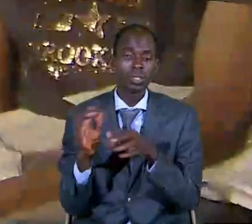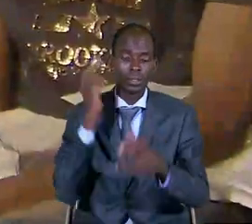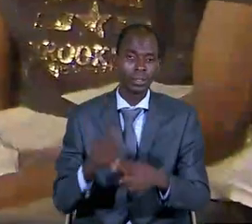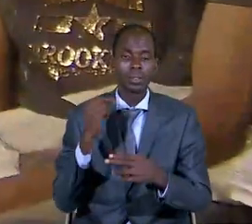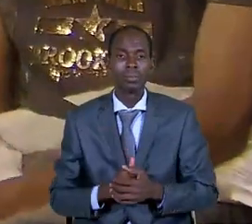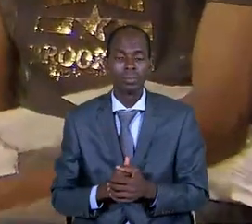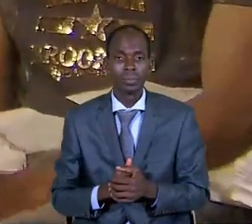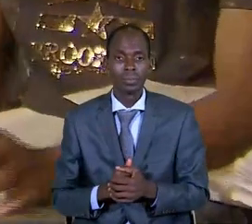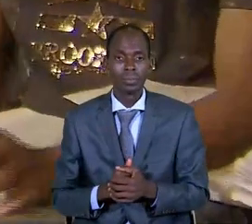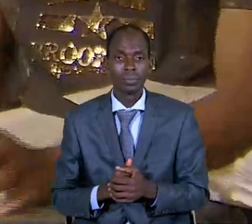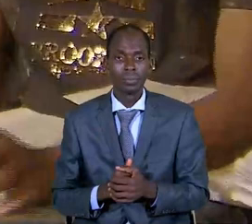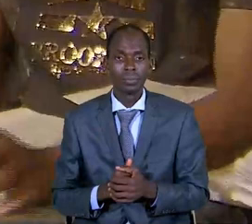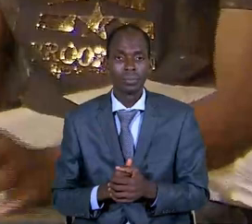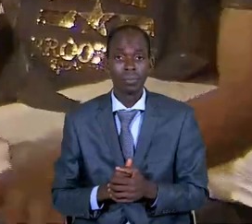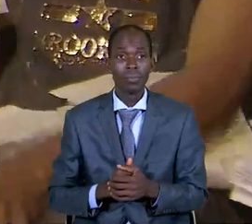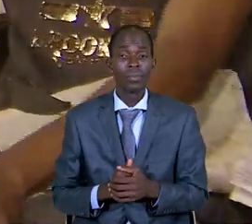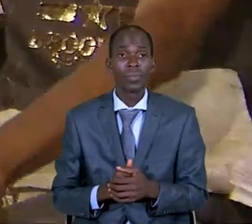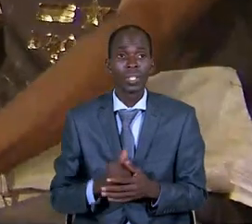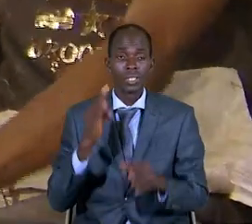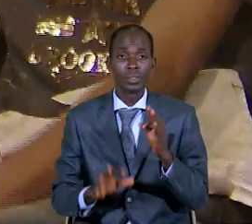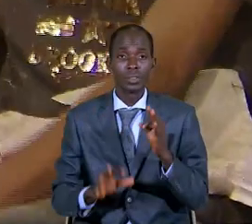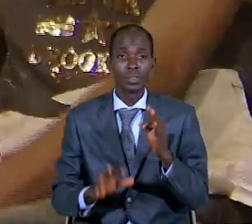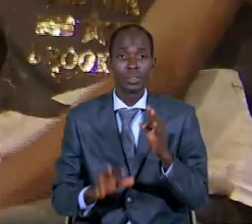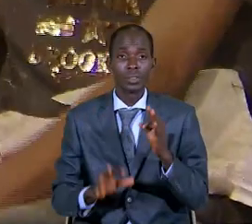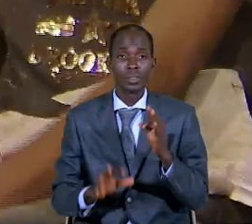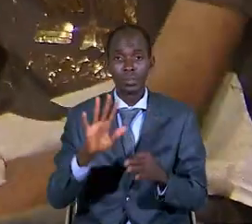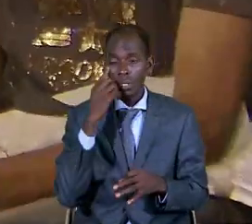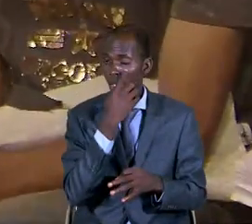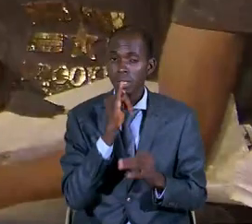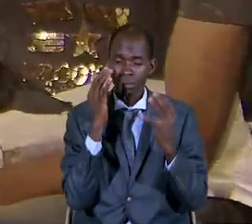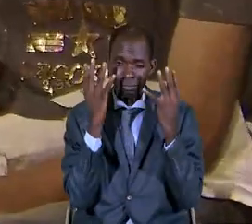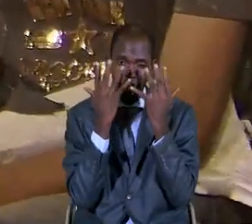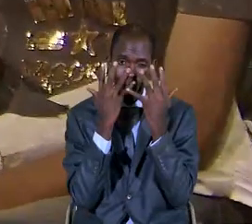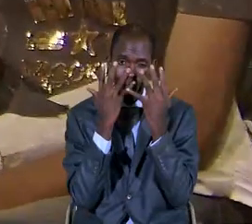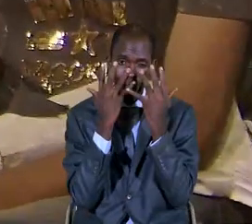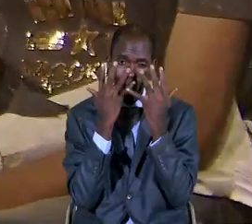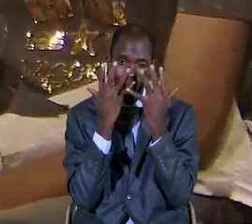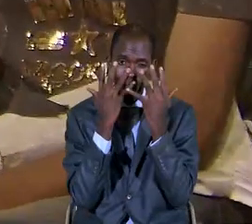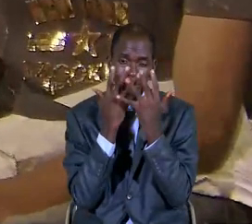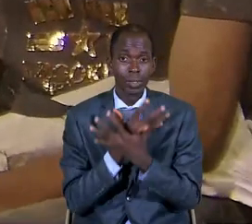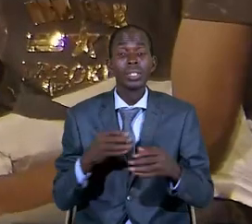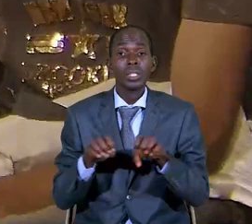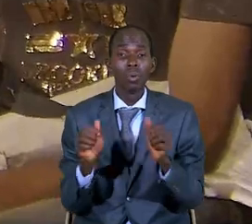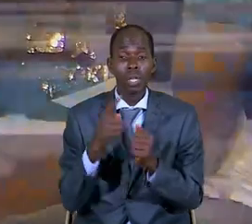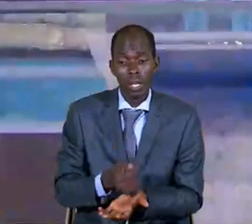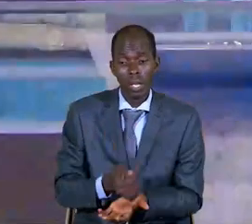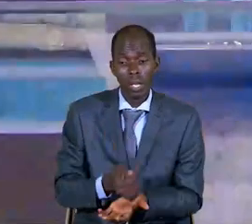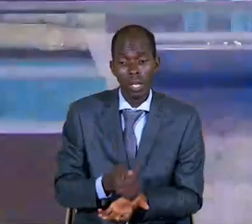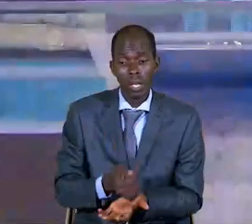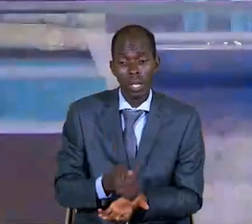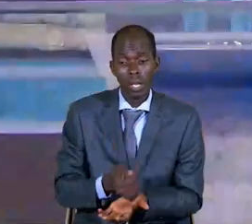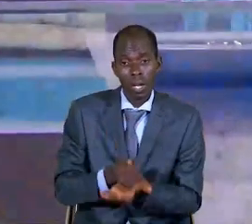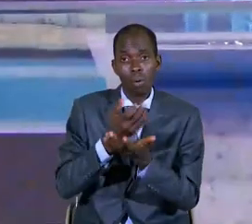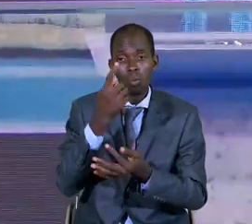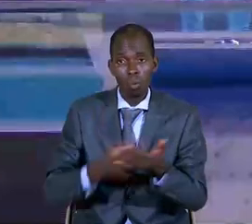name. If your sight is dim, even with the help of what you have on